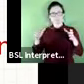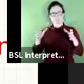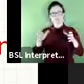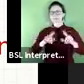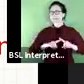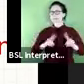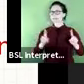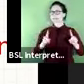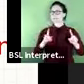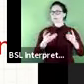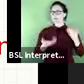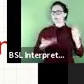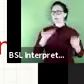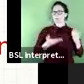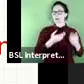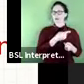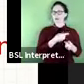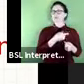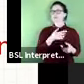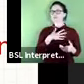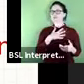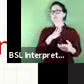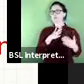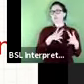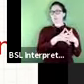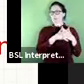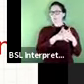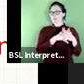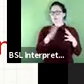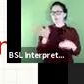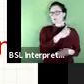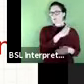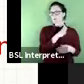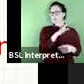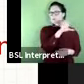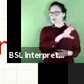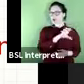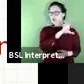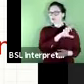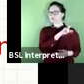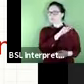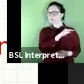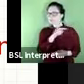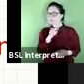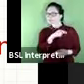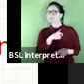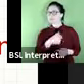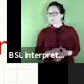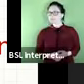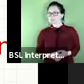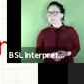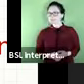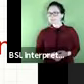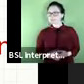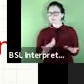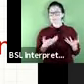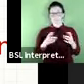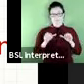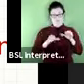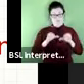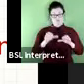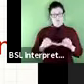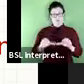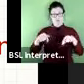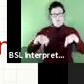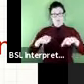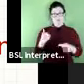different dynamics of wealthization from that of Western countries. Such a process